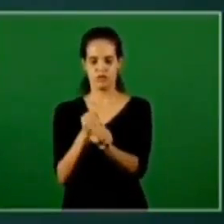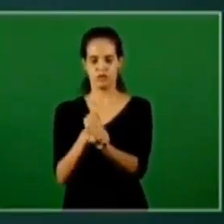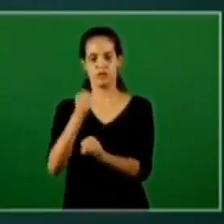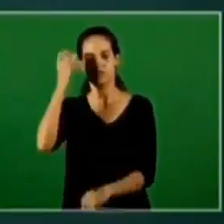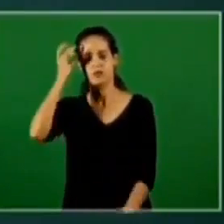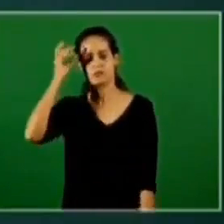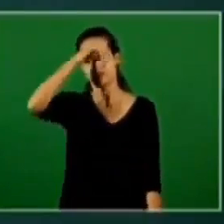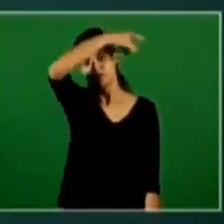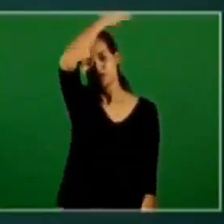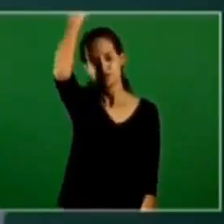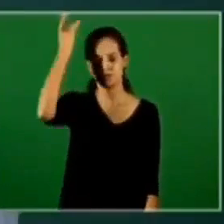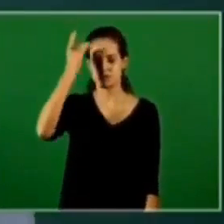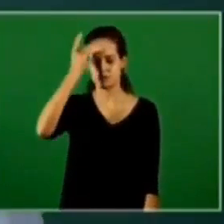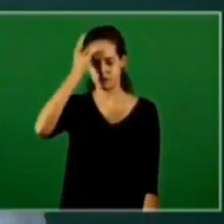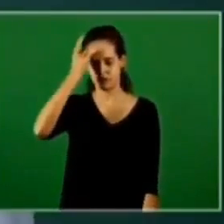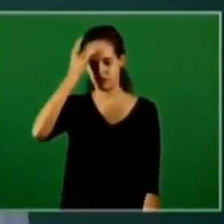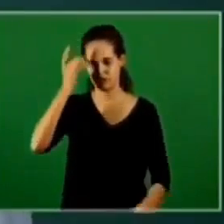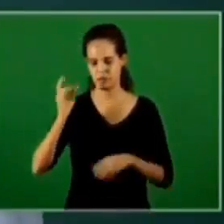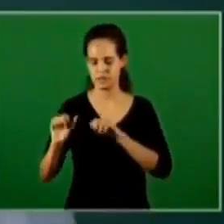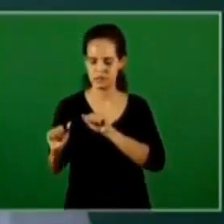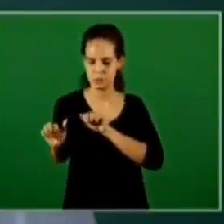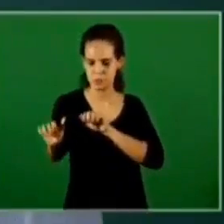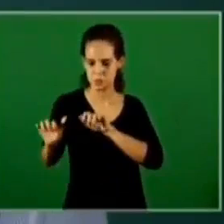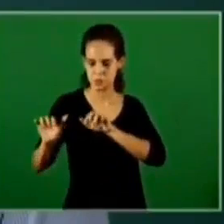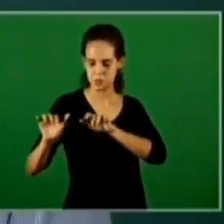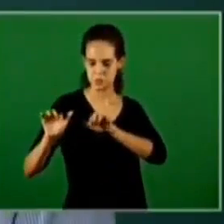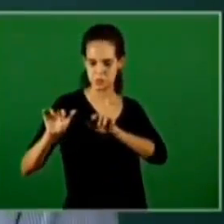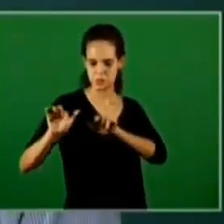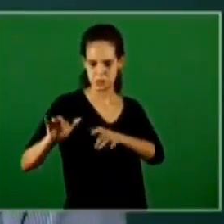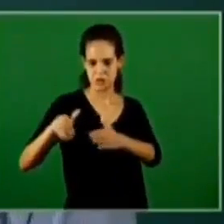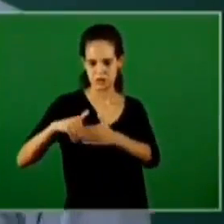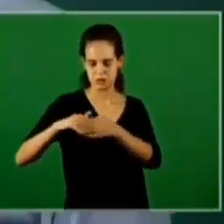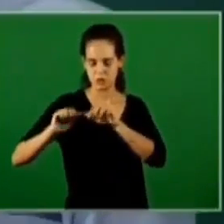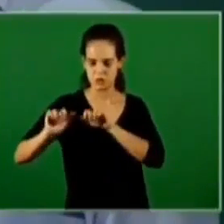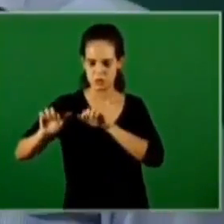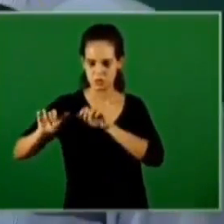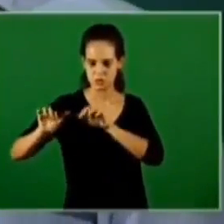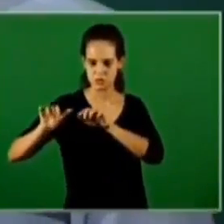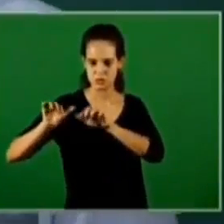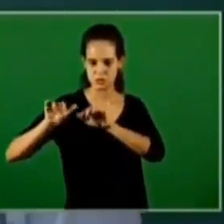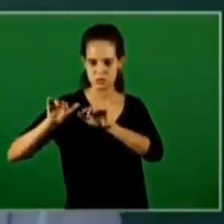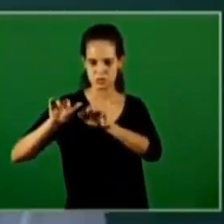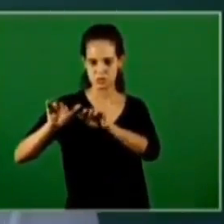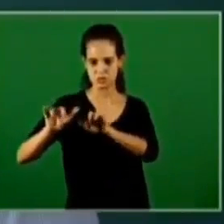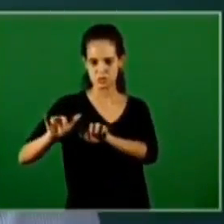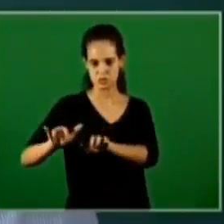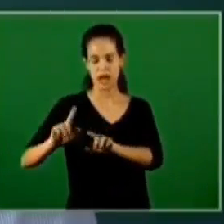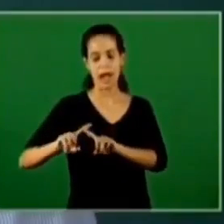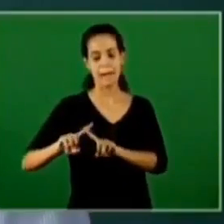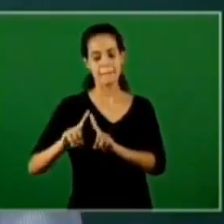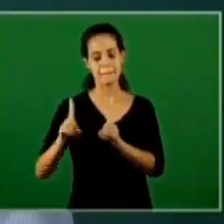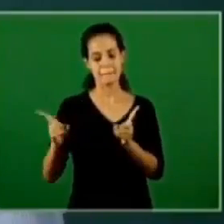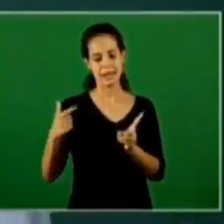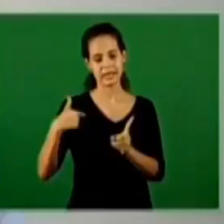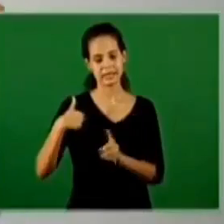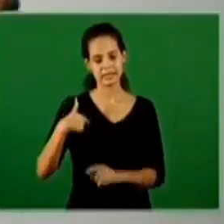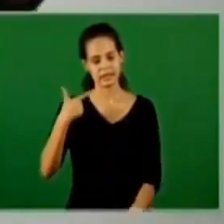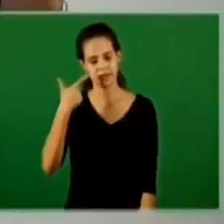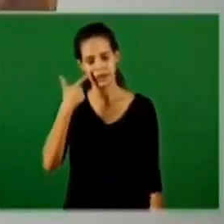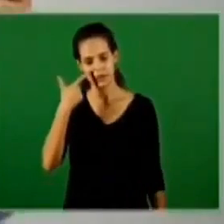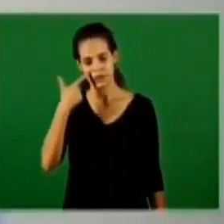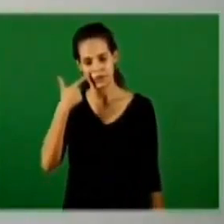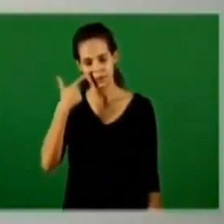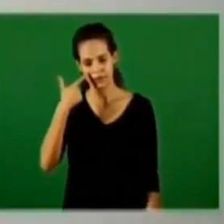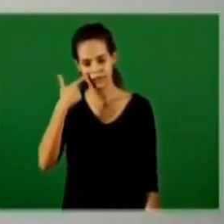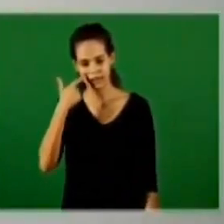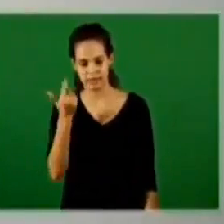belonged to the work of the Holy Spirit, they formed a team. They entered in the stadium. But a detail that I noticed